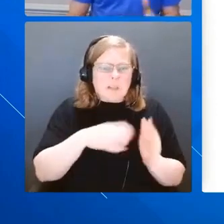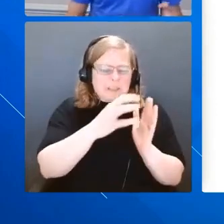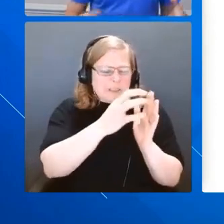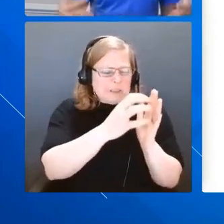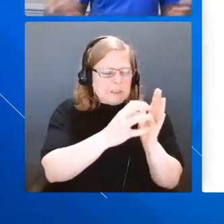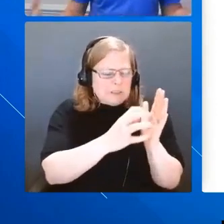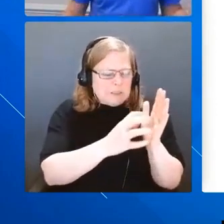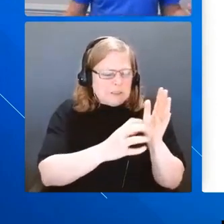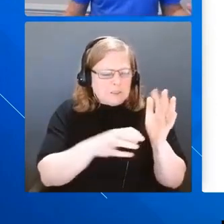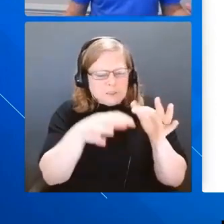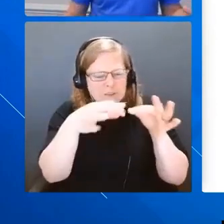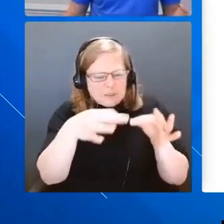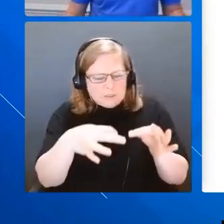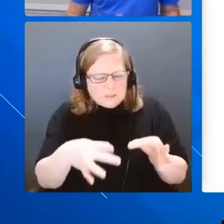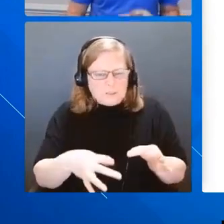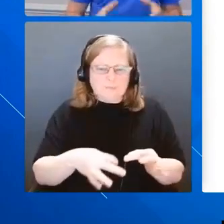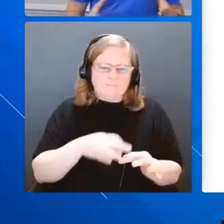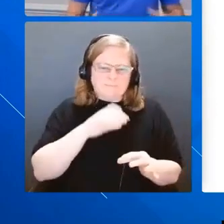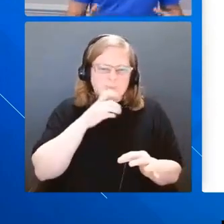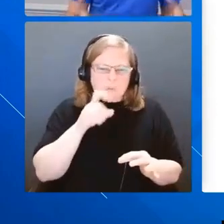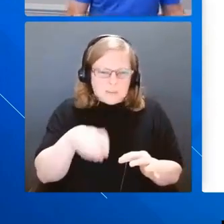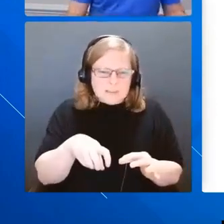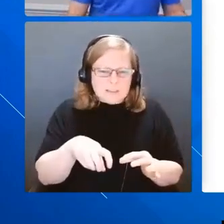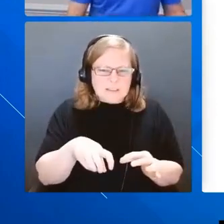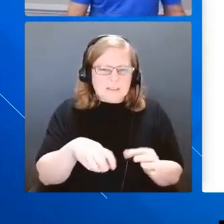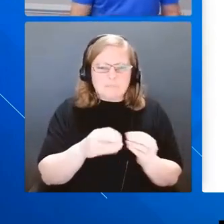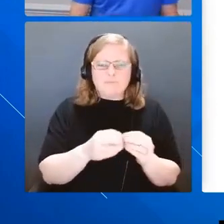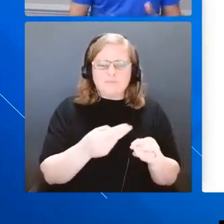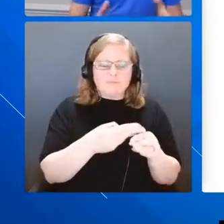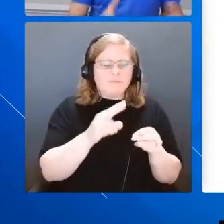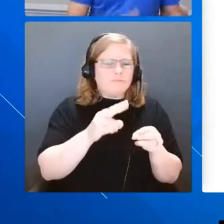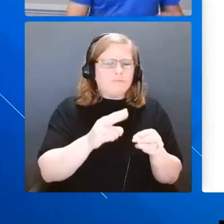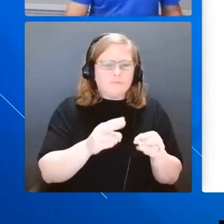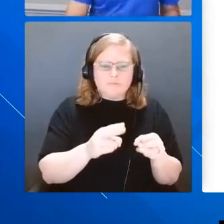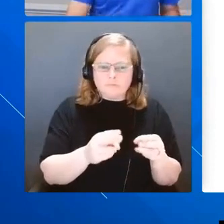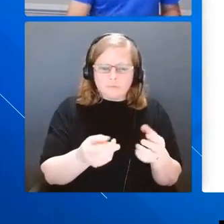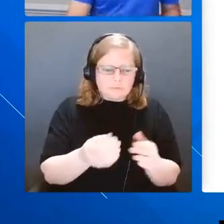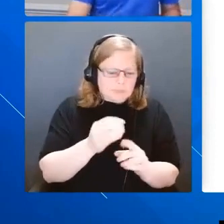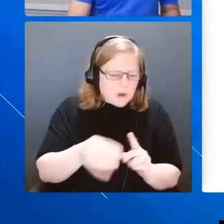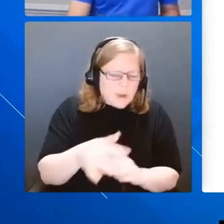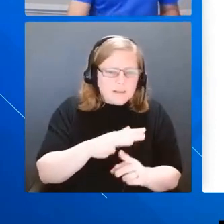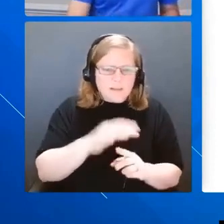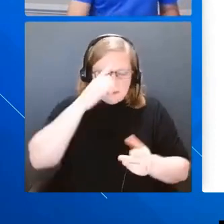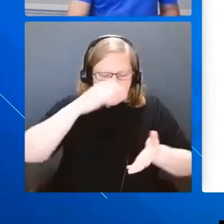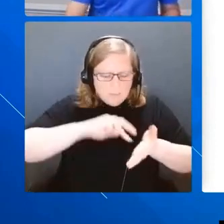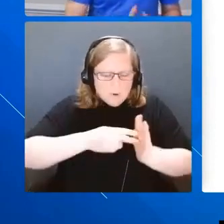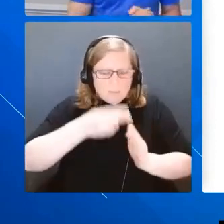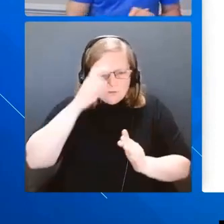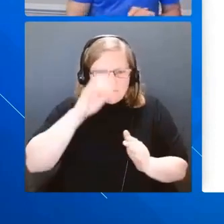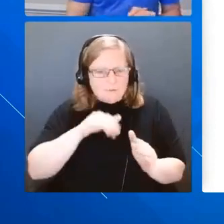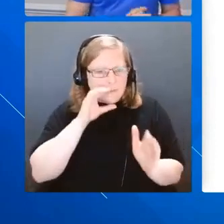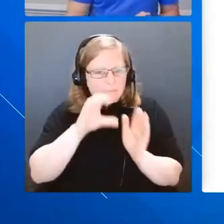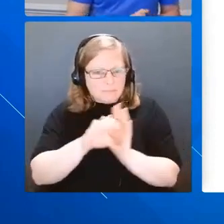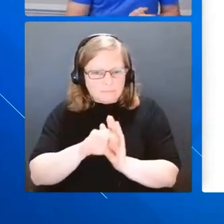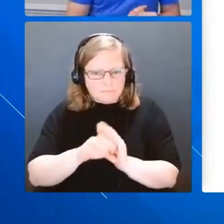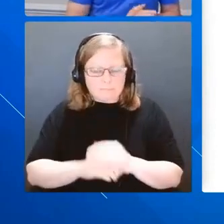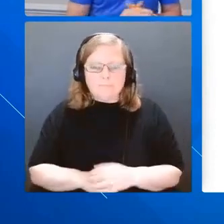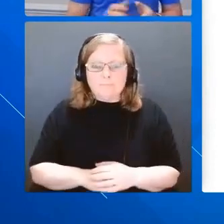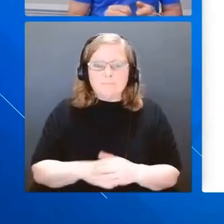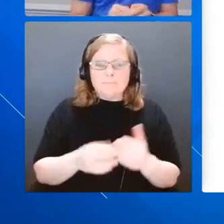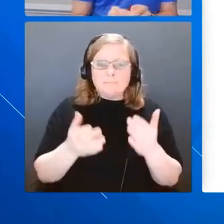image. You don't have to go in a ton of detail about it. Just again, the context, the intent of that.